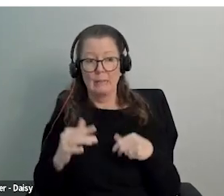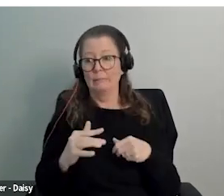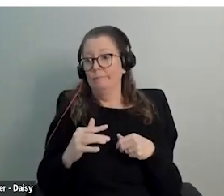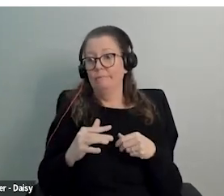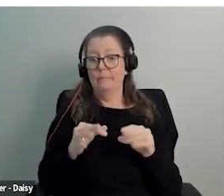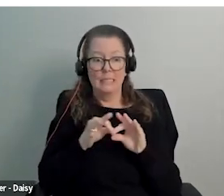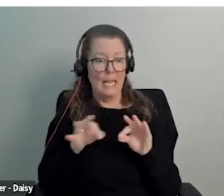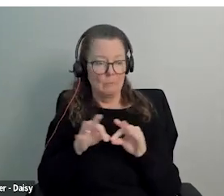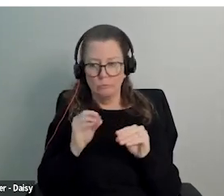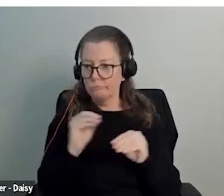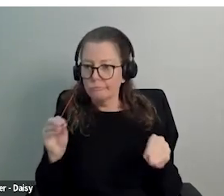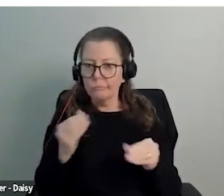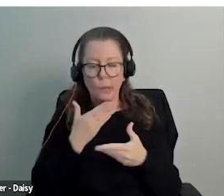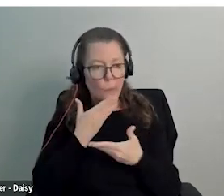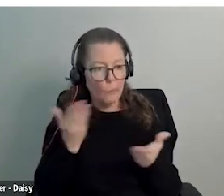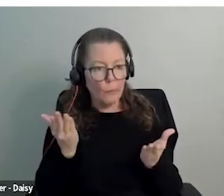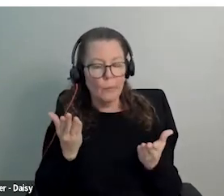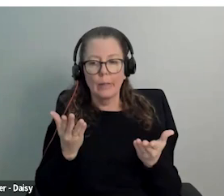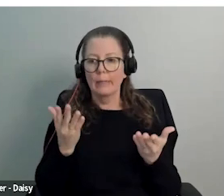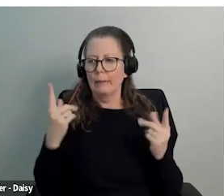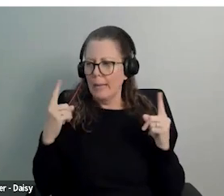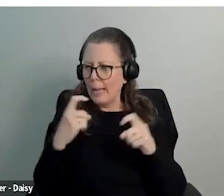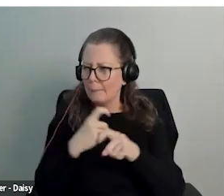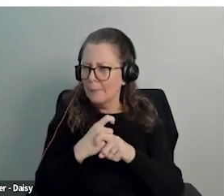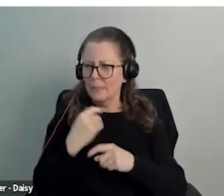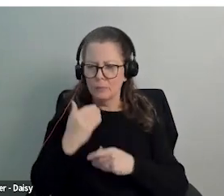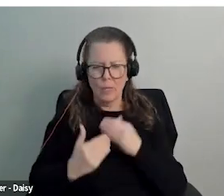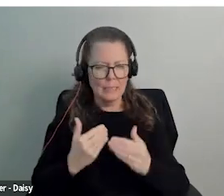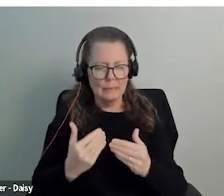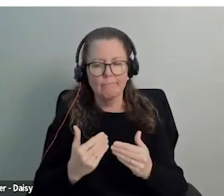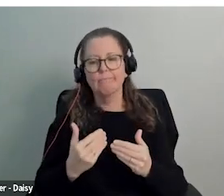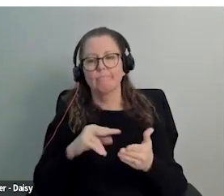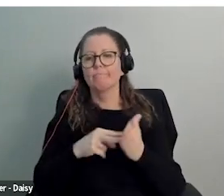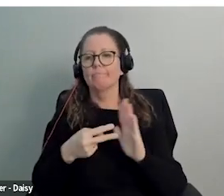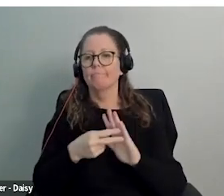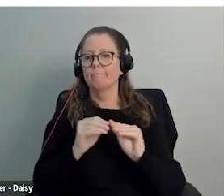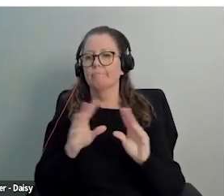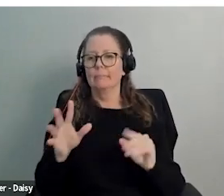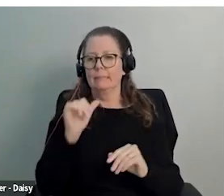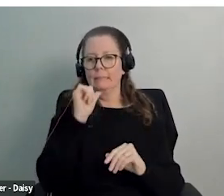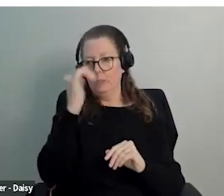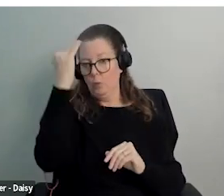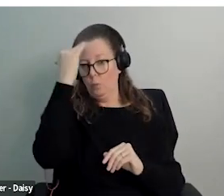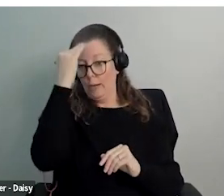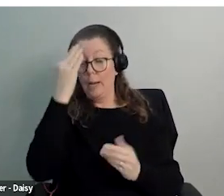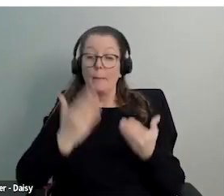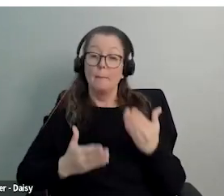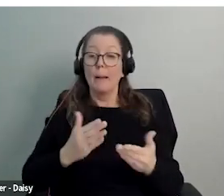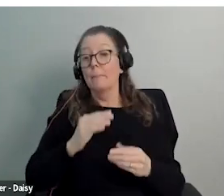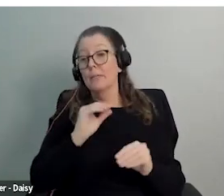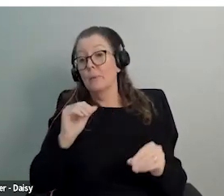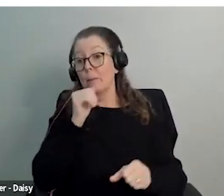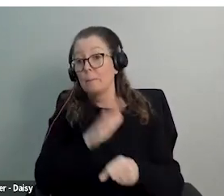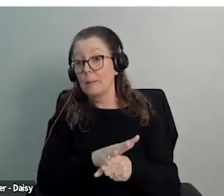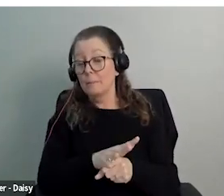or require complex, inaccessible application processes, that may indicate a lack of awareness or commitment to digital